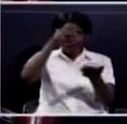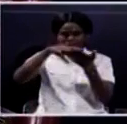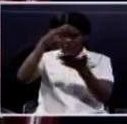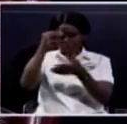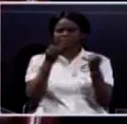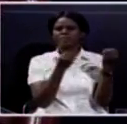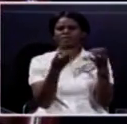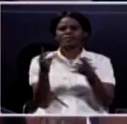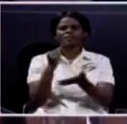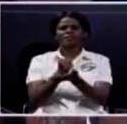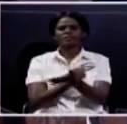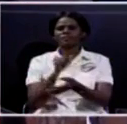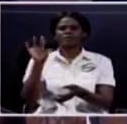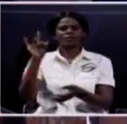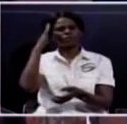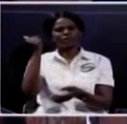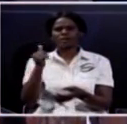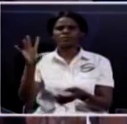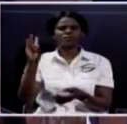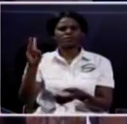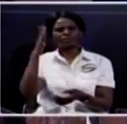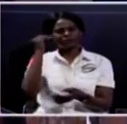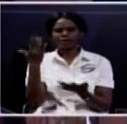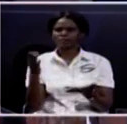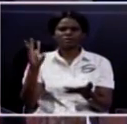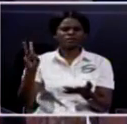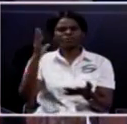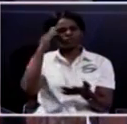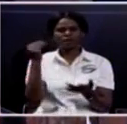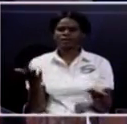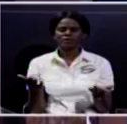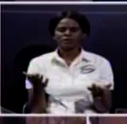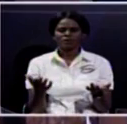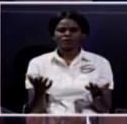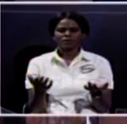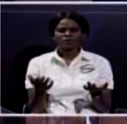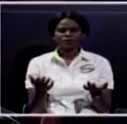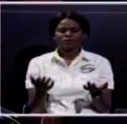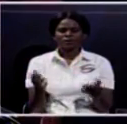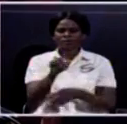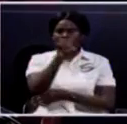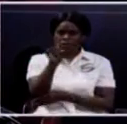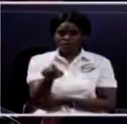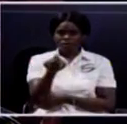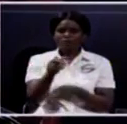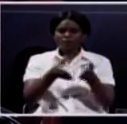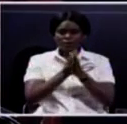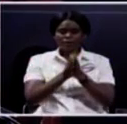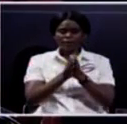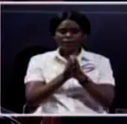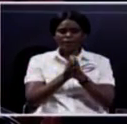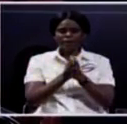Why learning 8 subjects? Why even 7? Why even 6? Because I want to ask you a question. You learned about